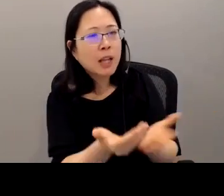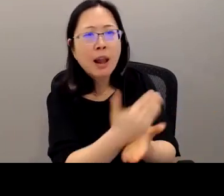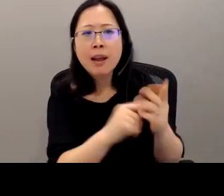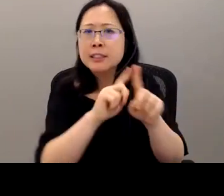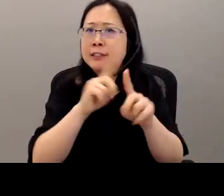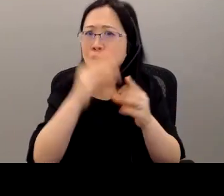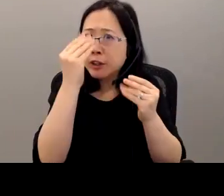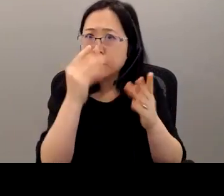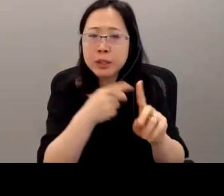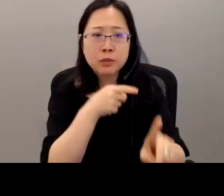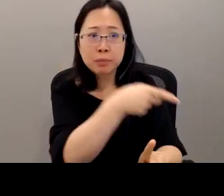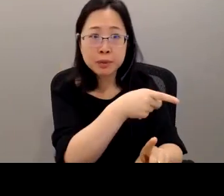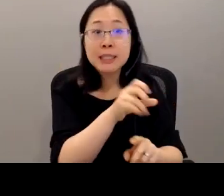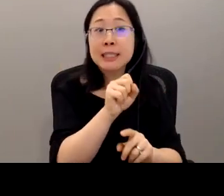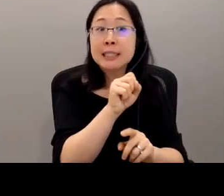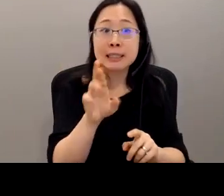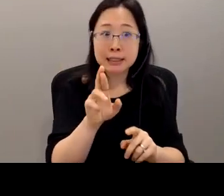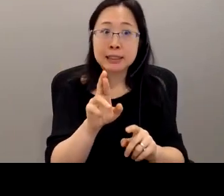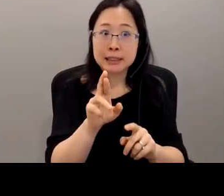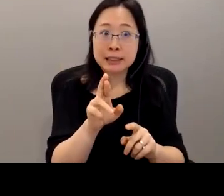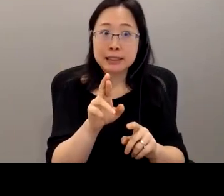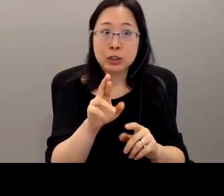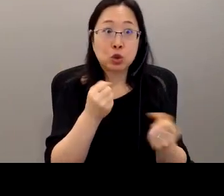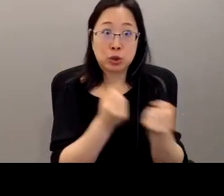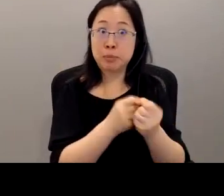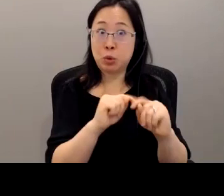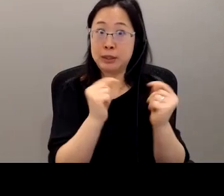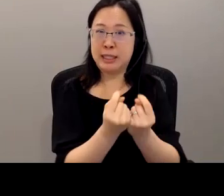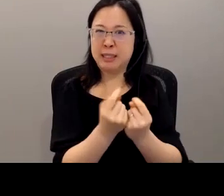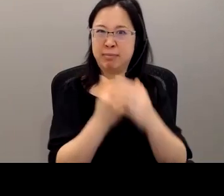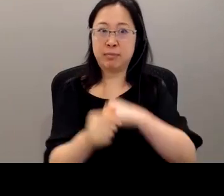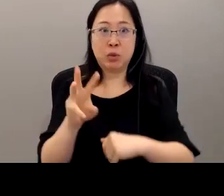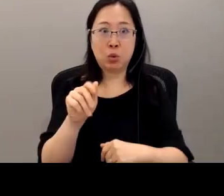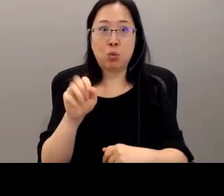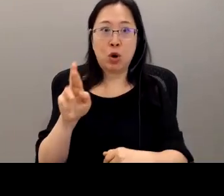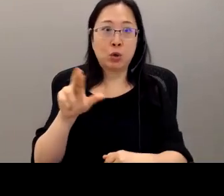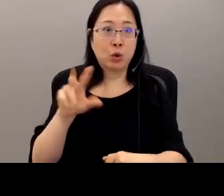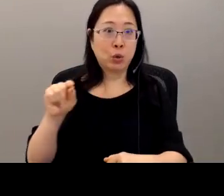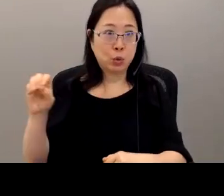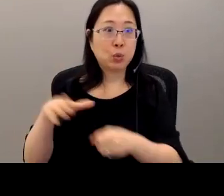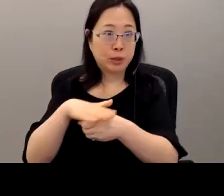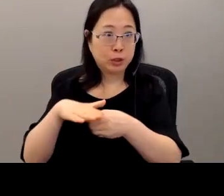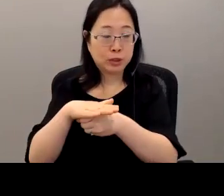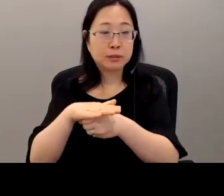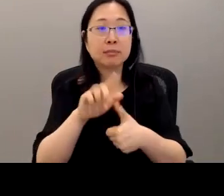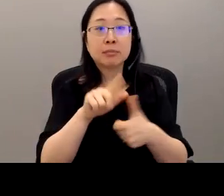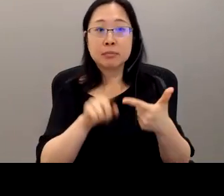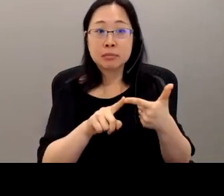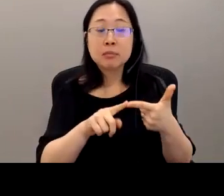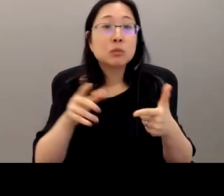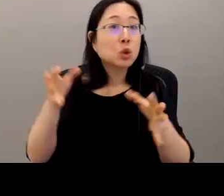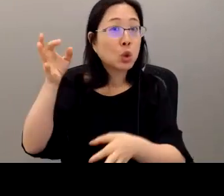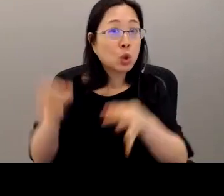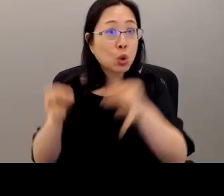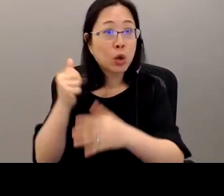come through the senior support team of Waterloo region, and at the court from the Victim